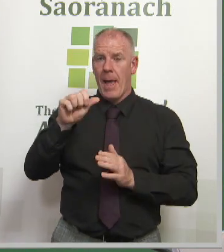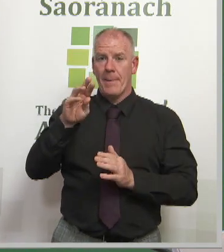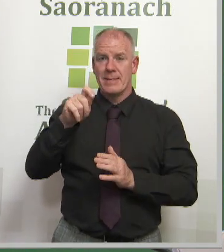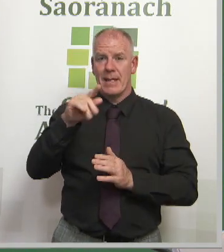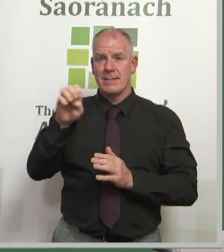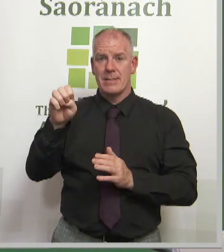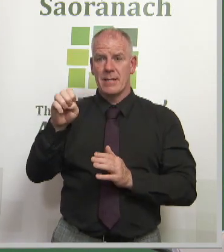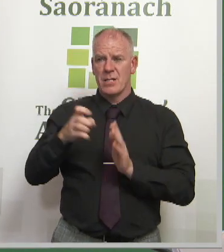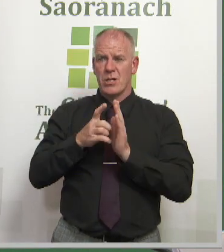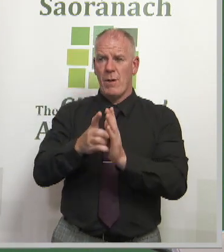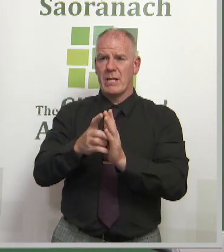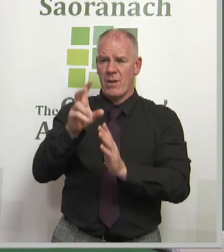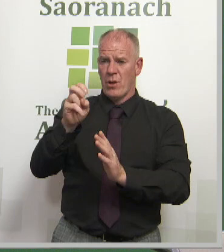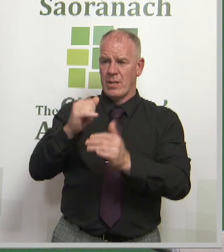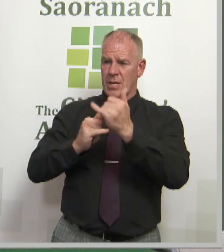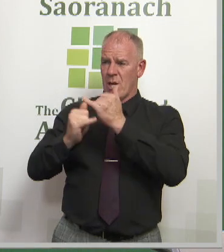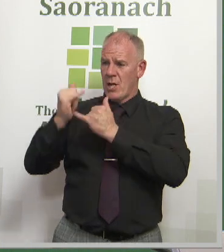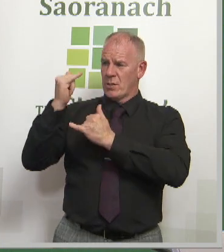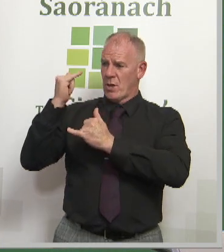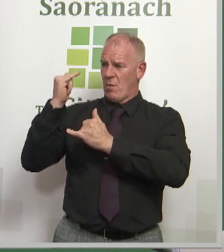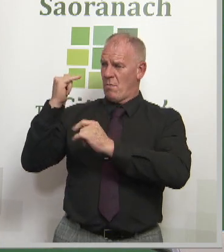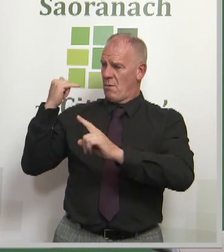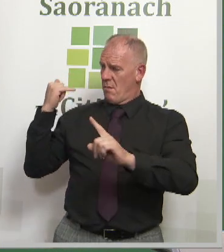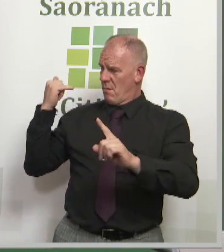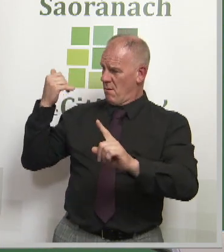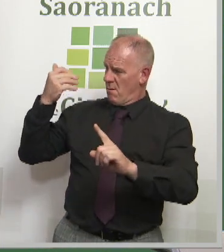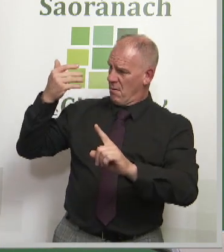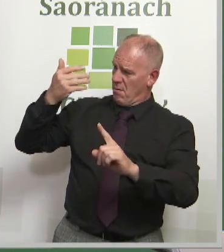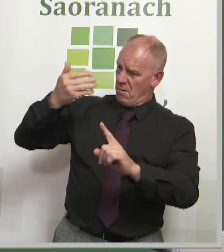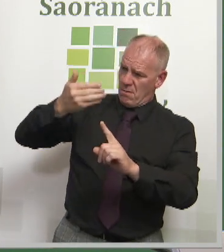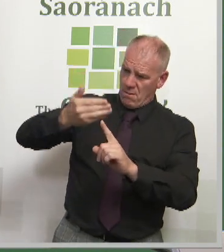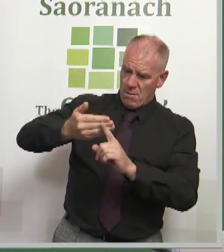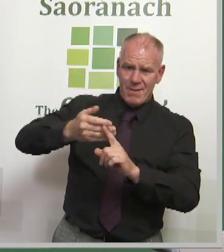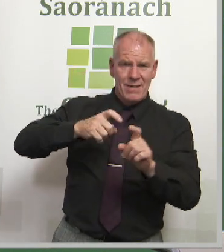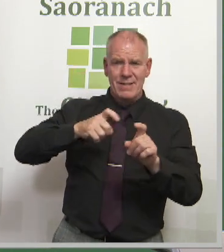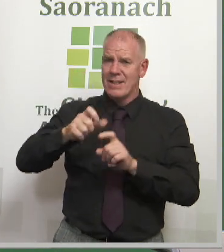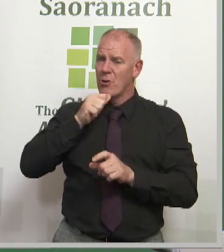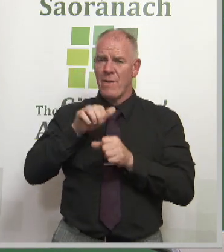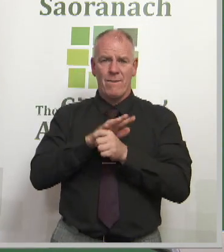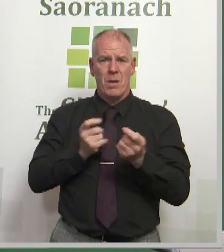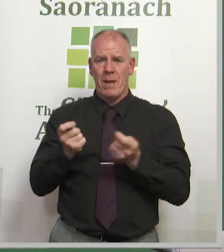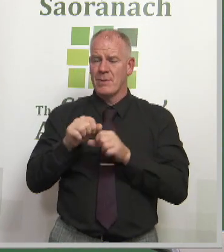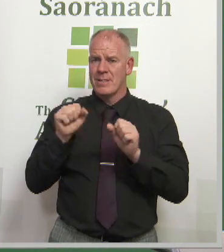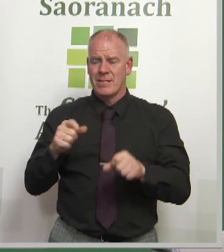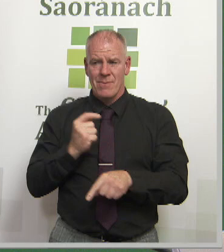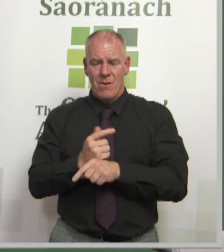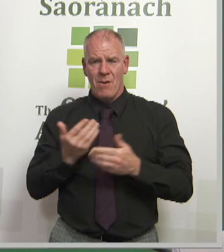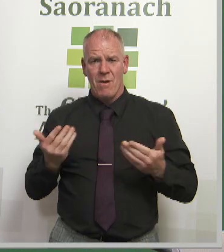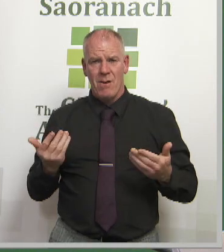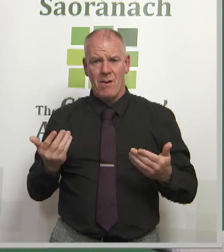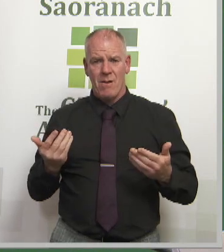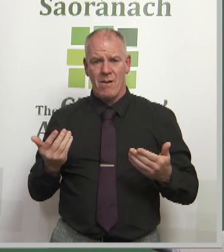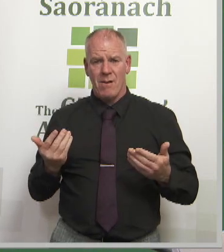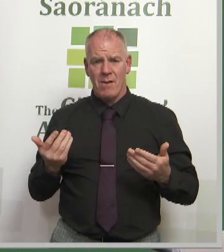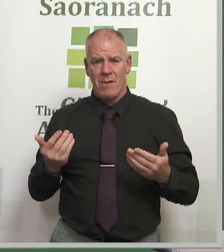years ago, and yet it still, in my view, doesn't have proper management systems for